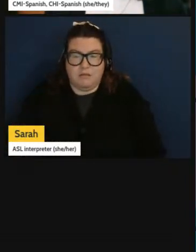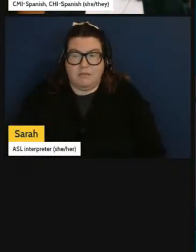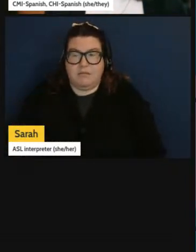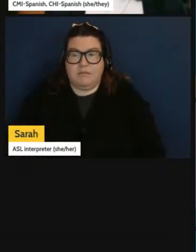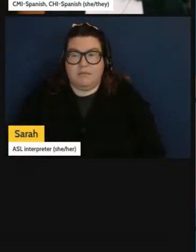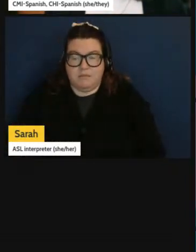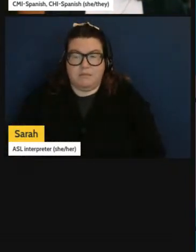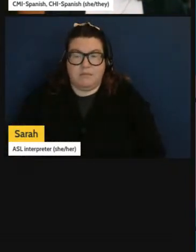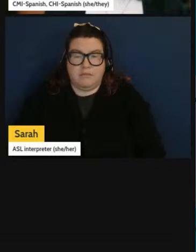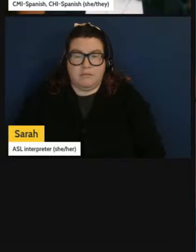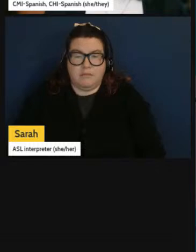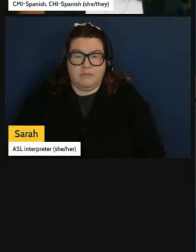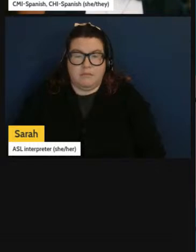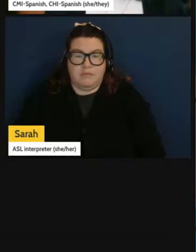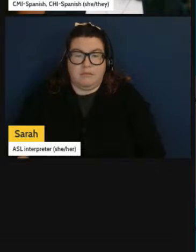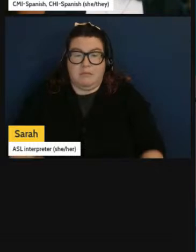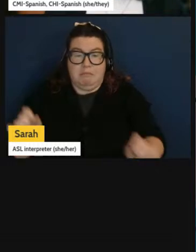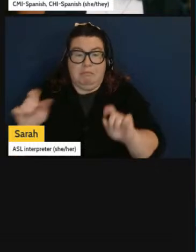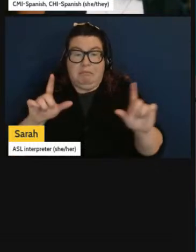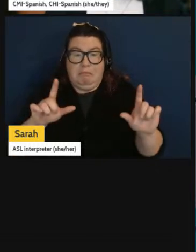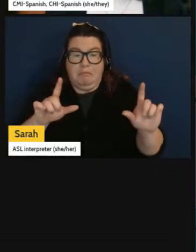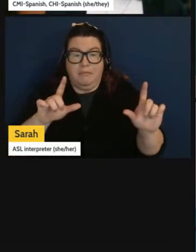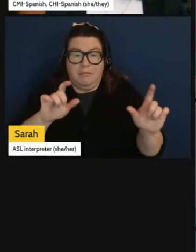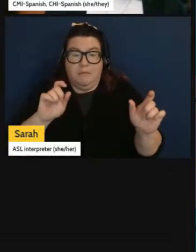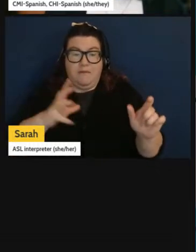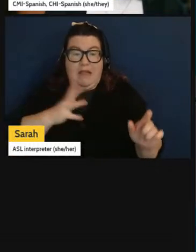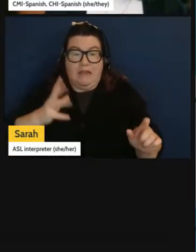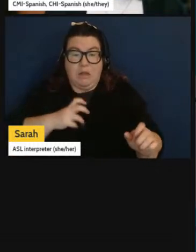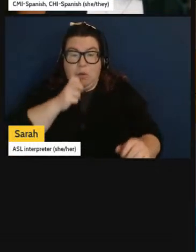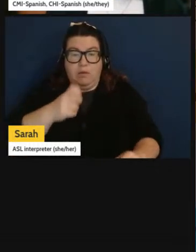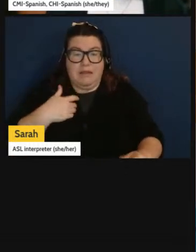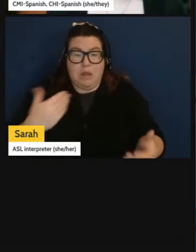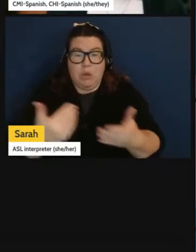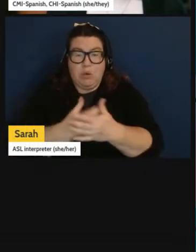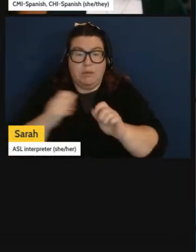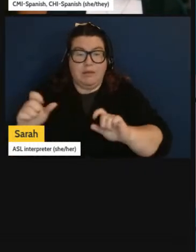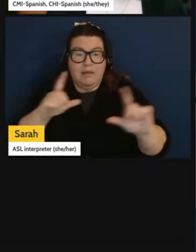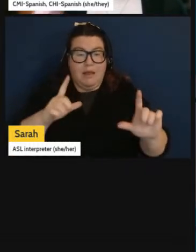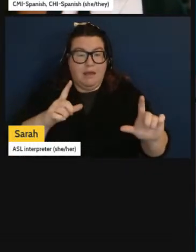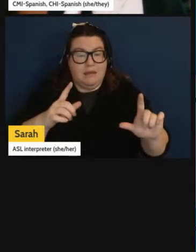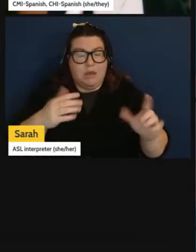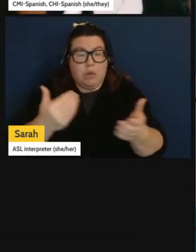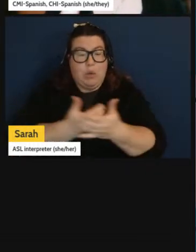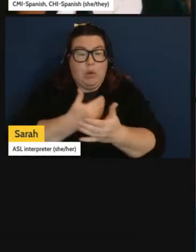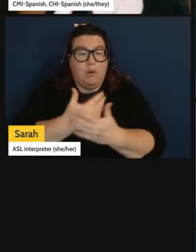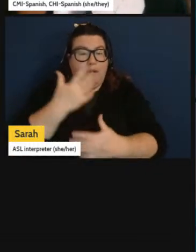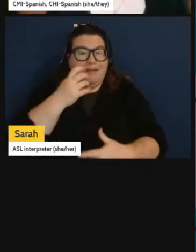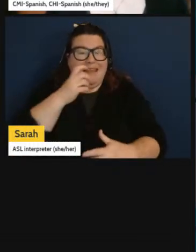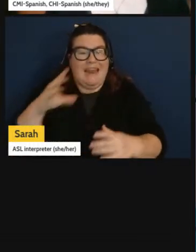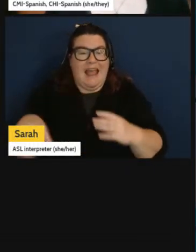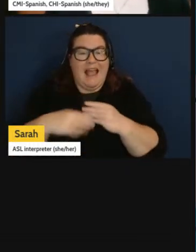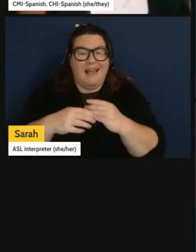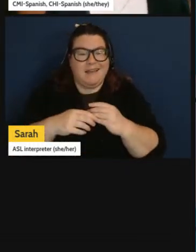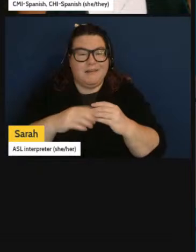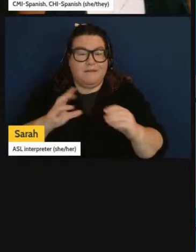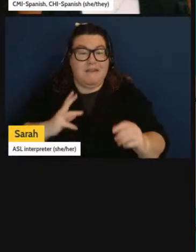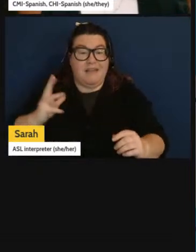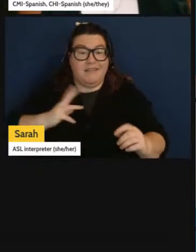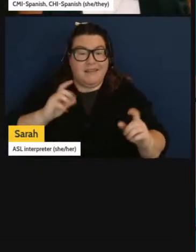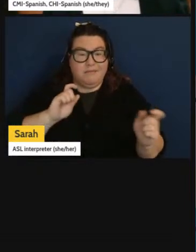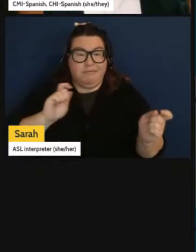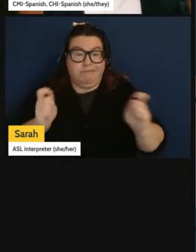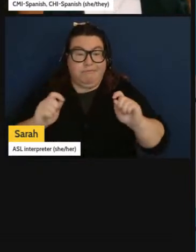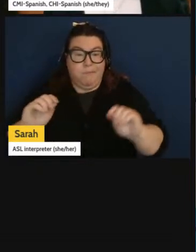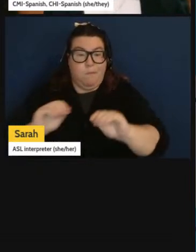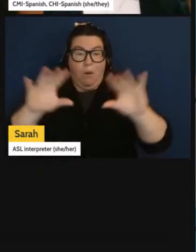Ooh, don't have a transition for that one. Sorry. This is a new slide. You can tell because there's no transition. Okay. In